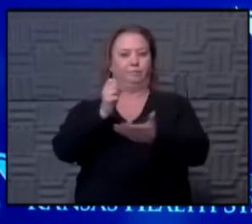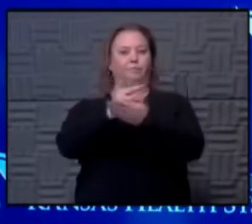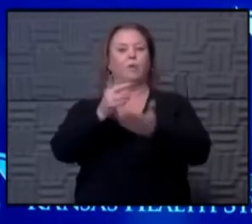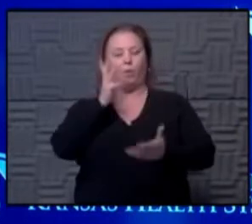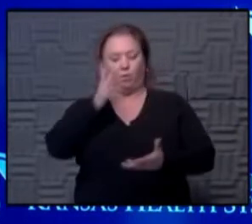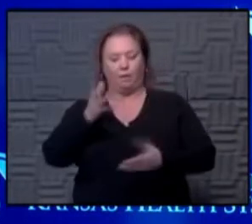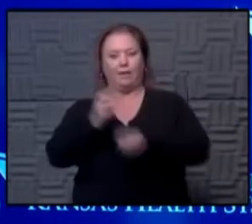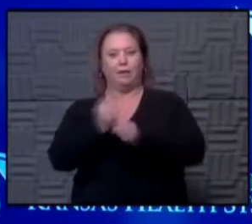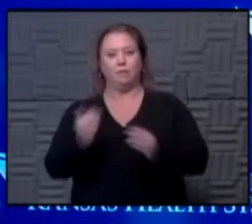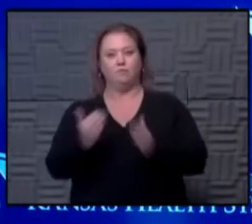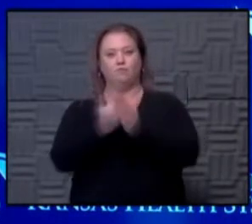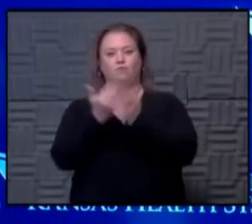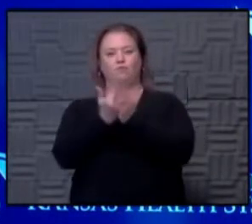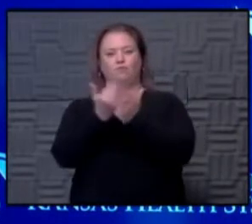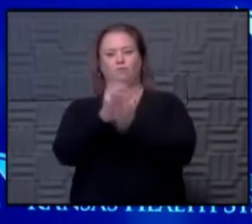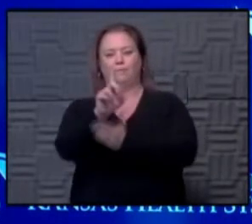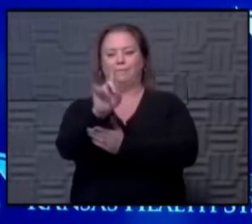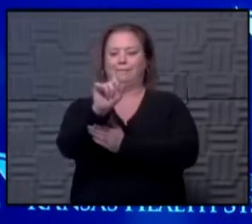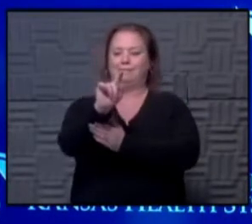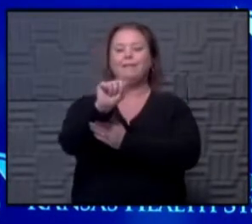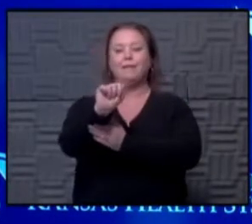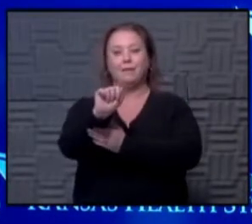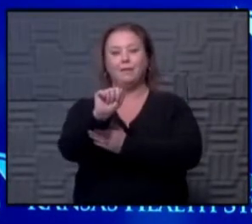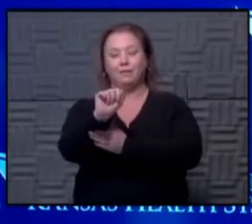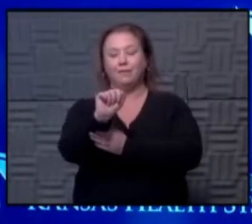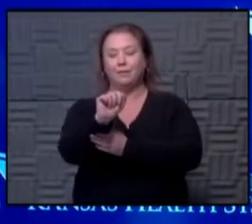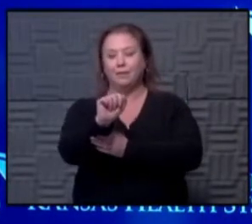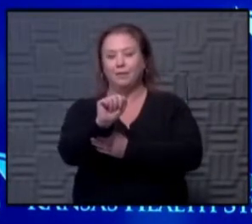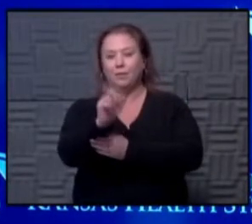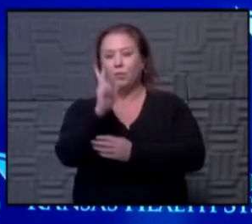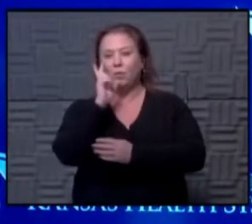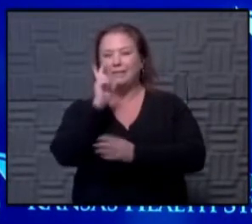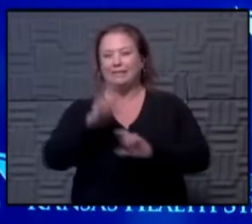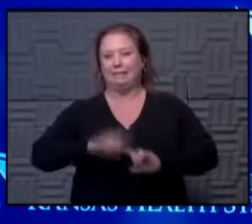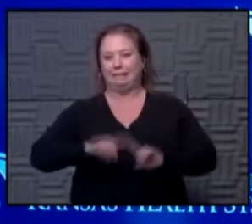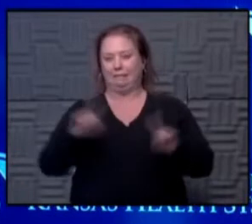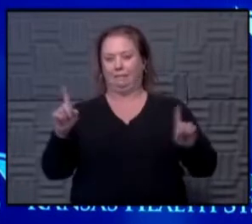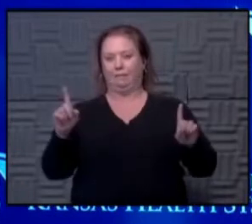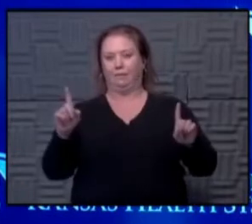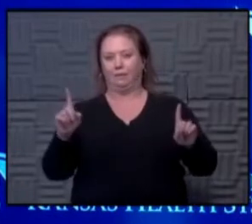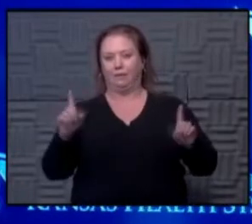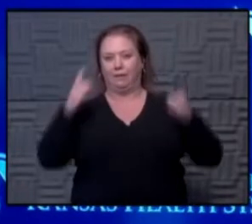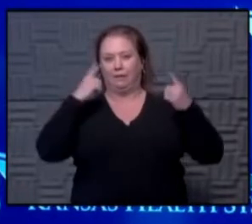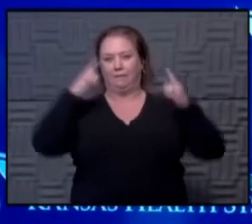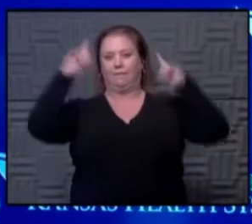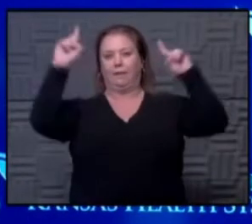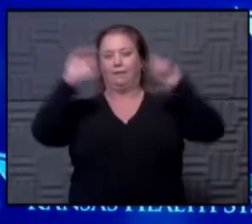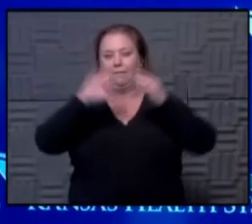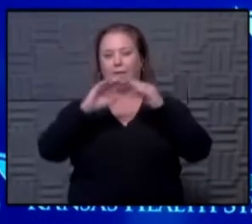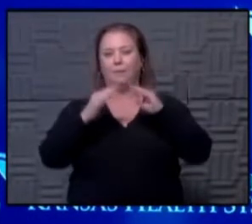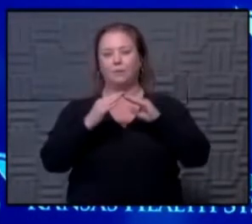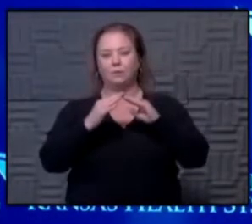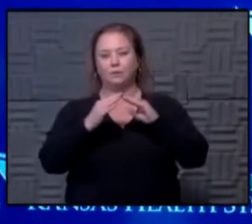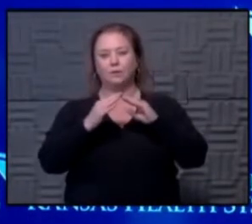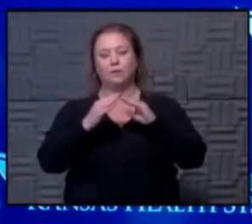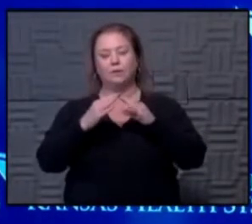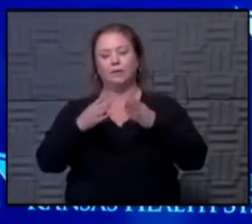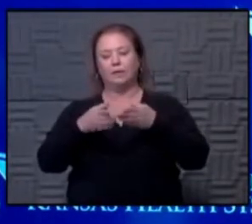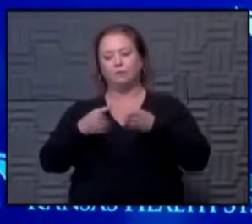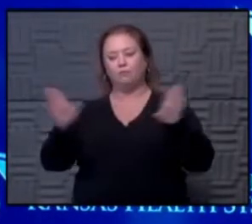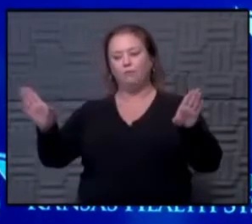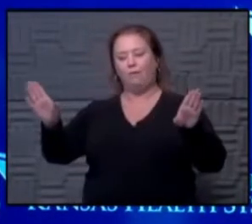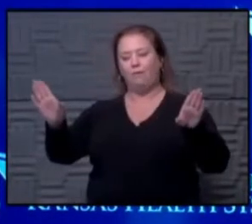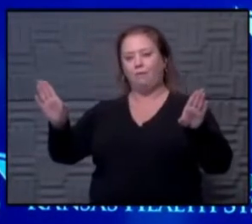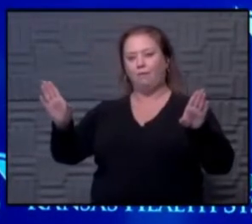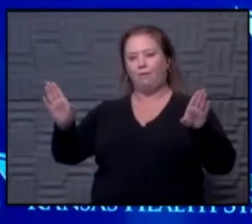data. It's very likely, maybe even probable, that we will see differences in effectiveness numbers as we get into a broader